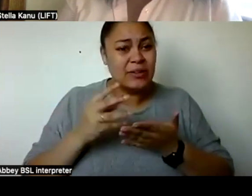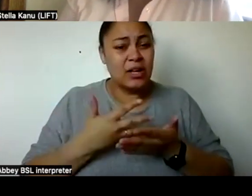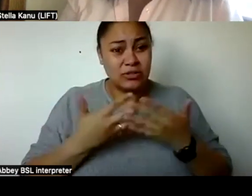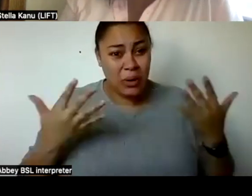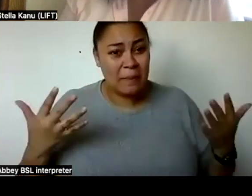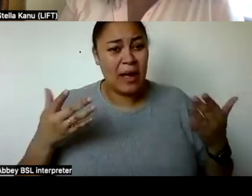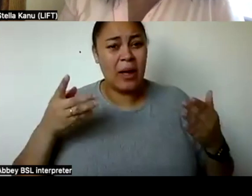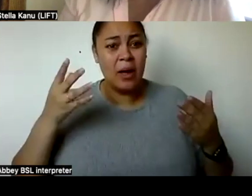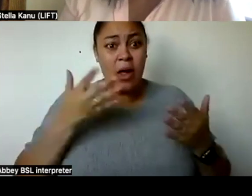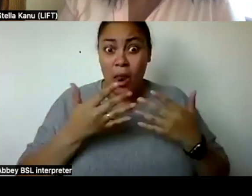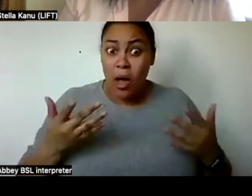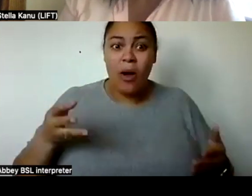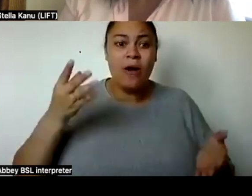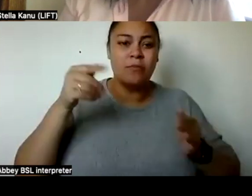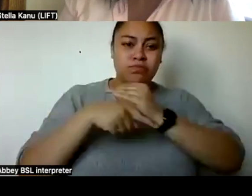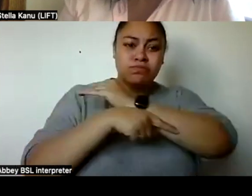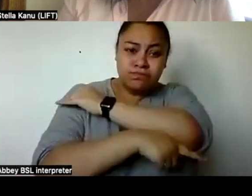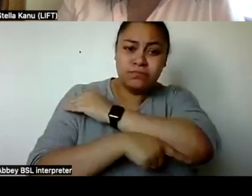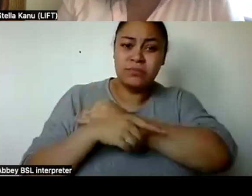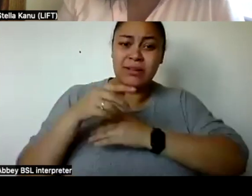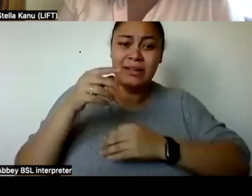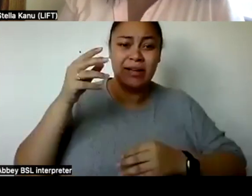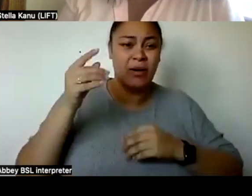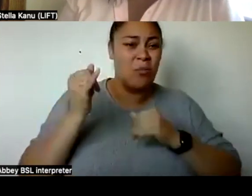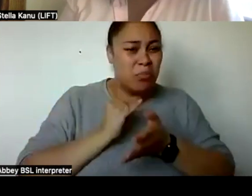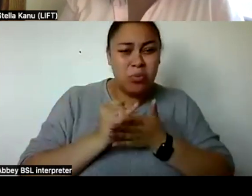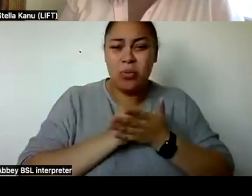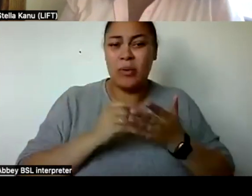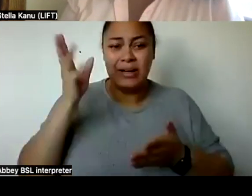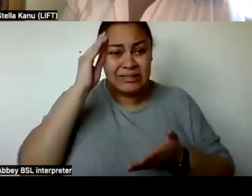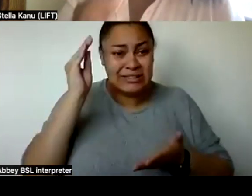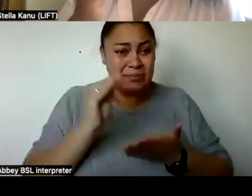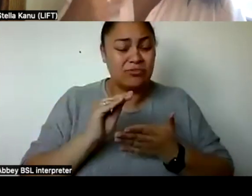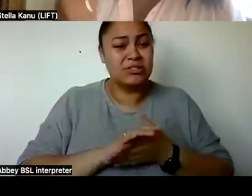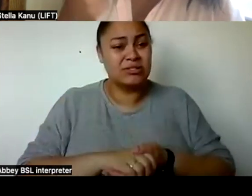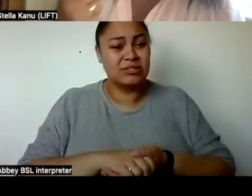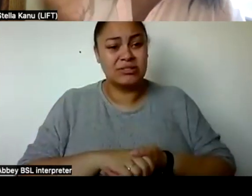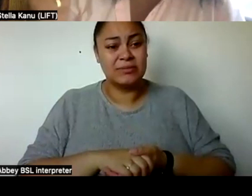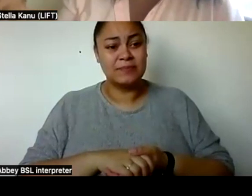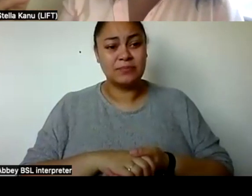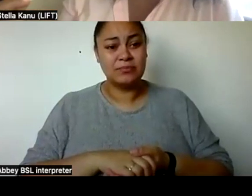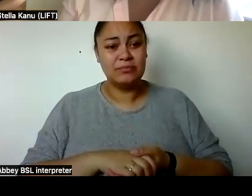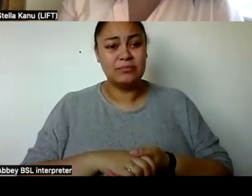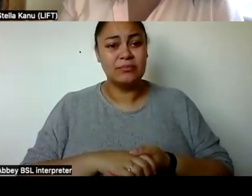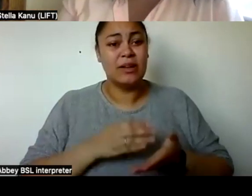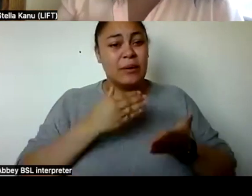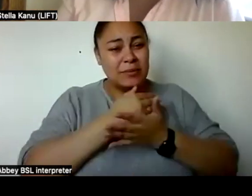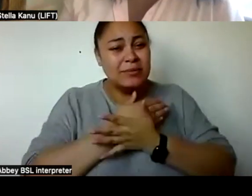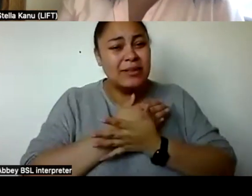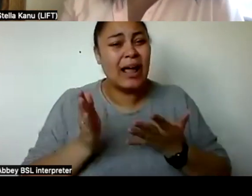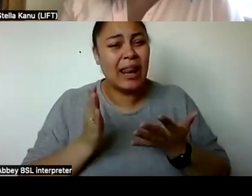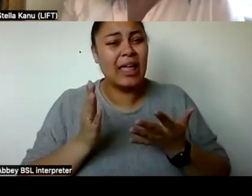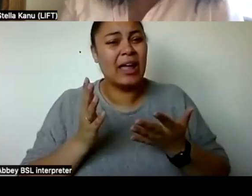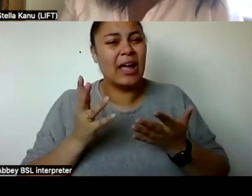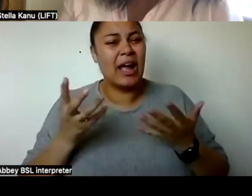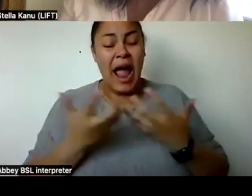really poor experiences in our organizations. And so for me, the idea of being able to be really clear about how they